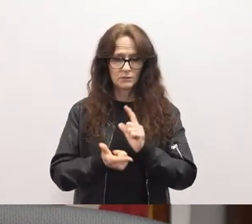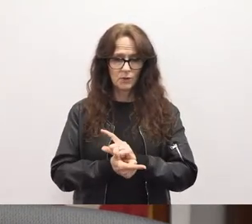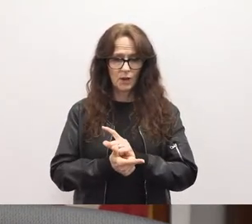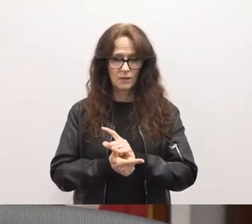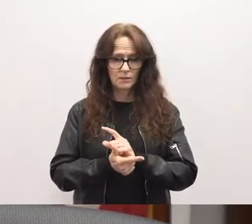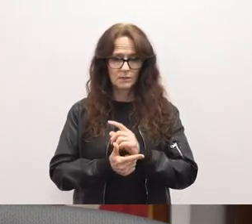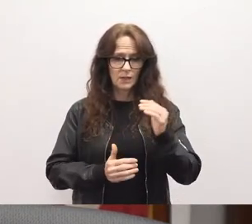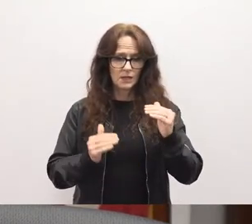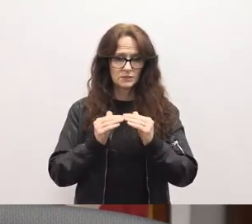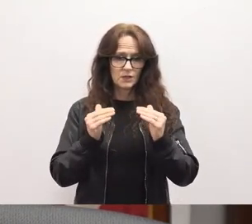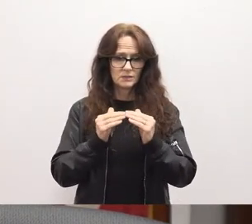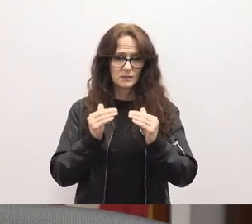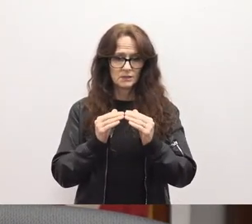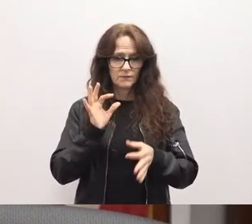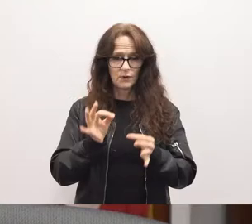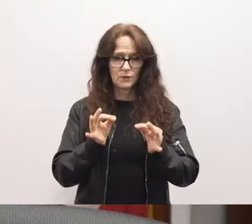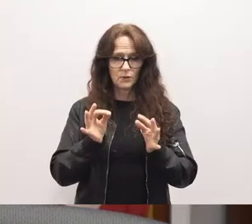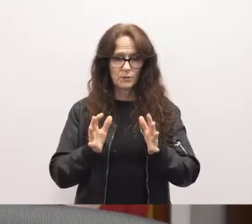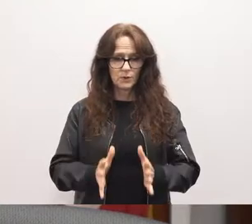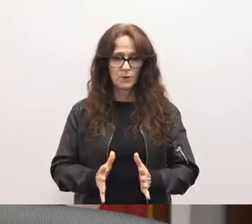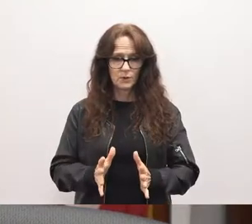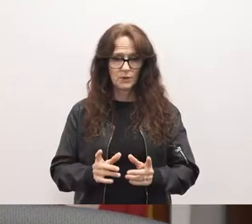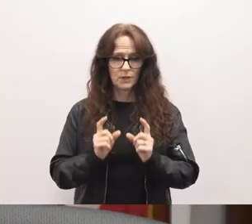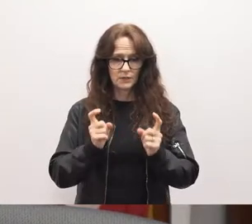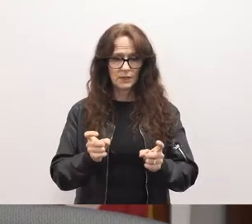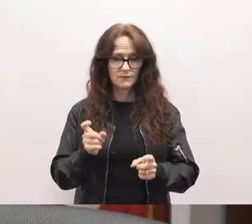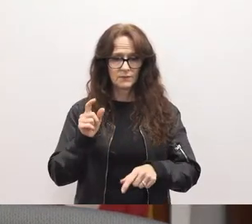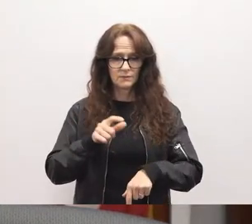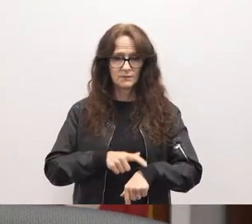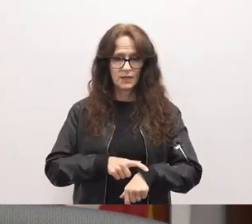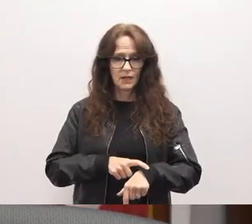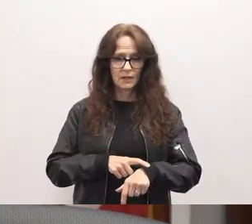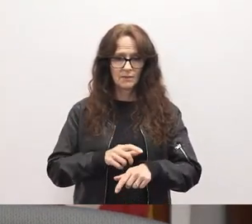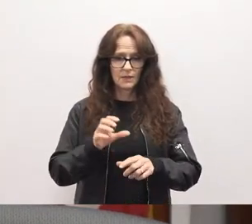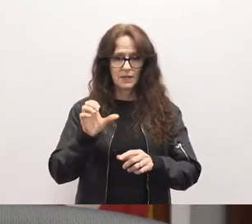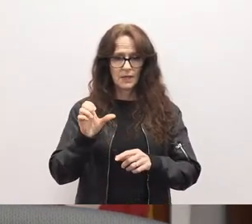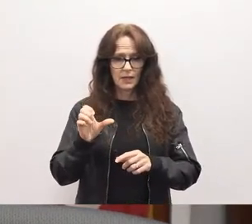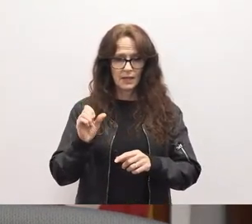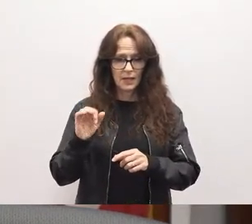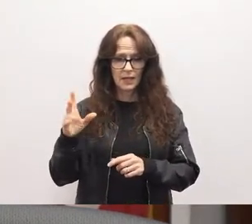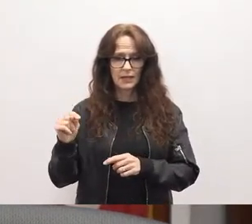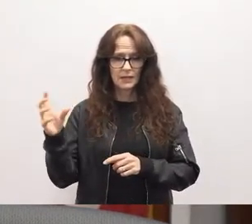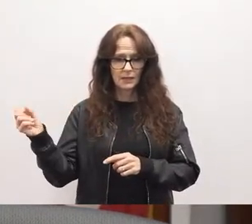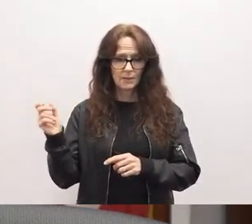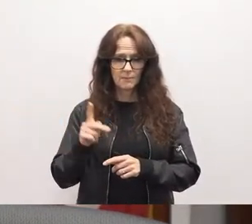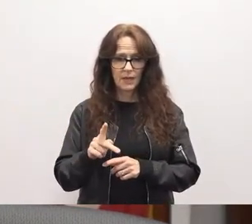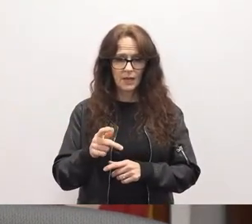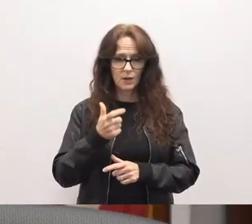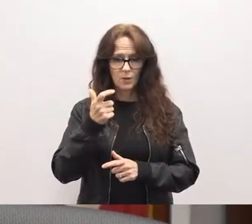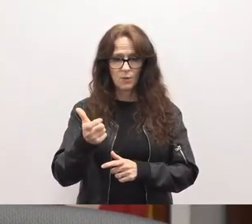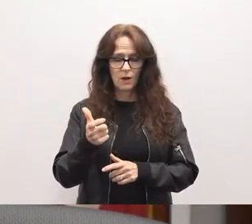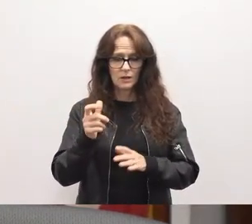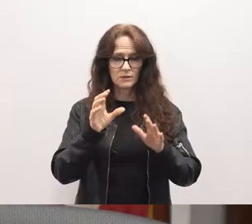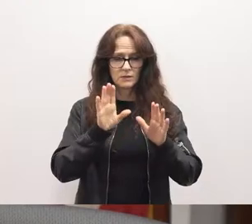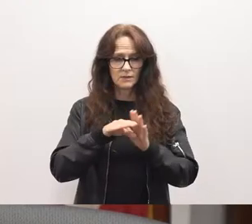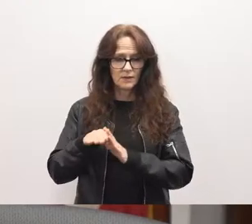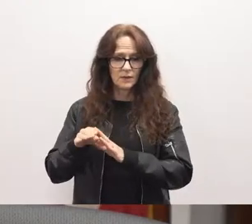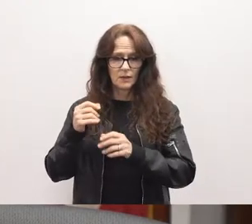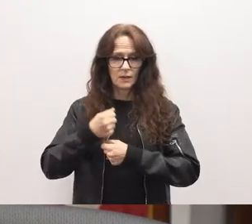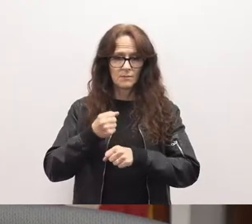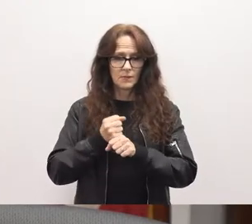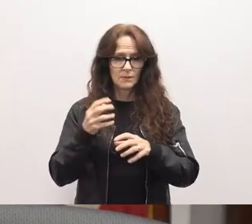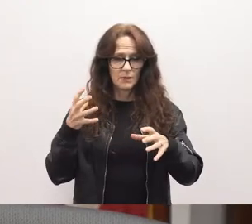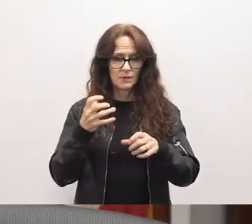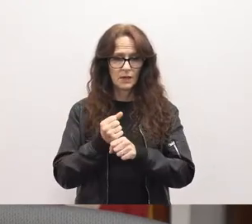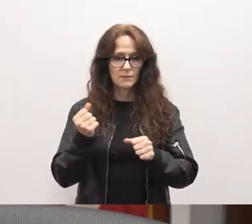in justice and fairness to our interpreters, gives them time to do edits, come back and watch the video and make sure that they